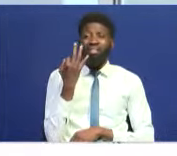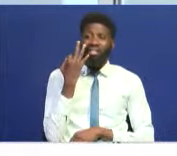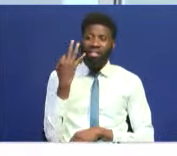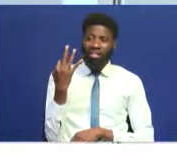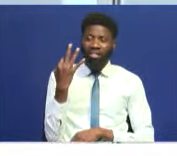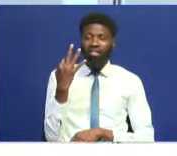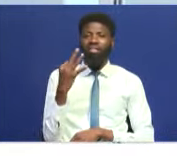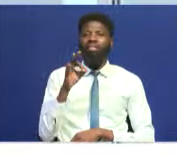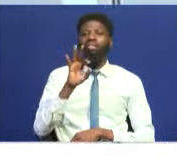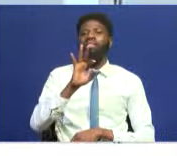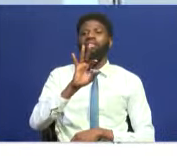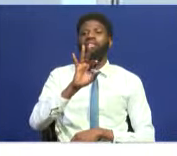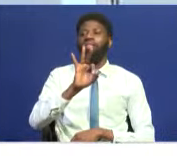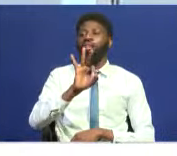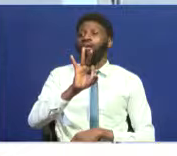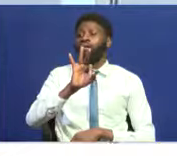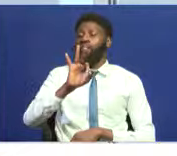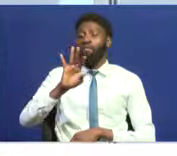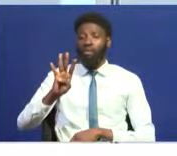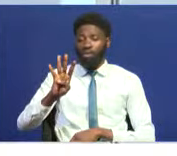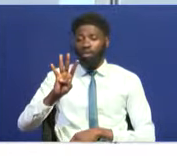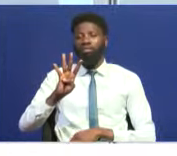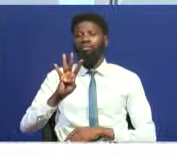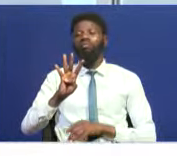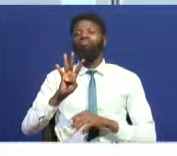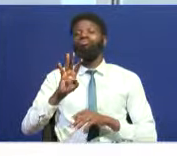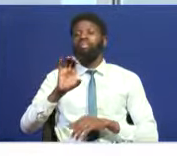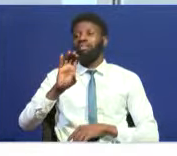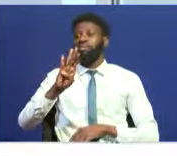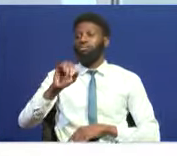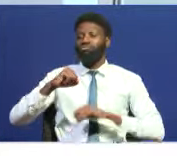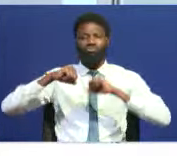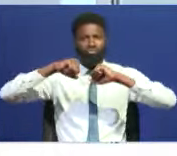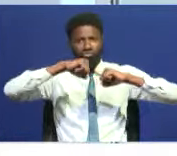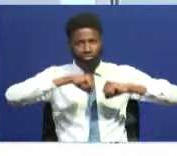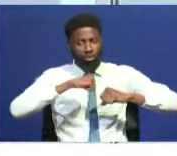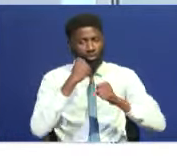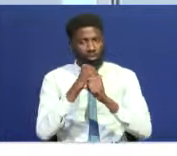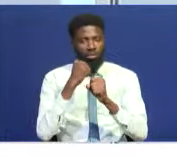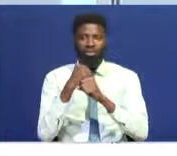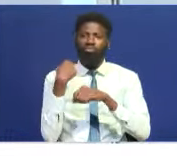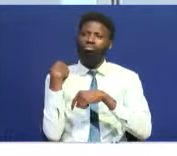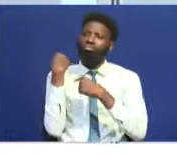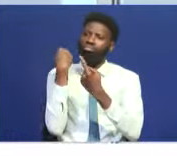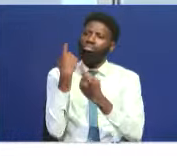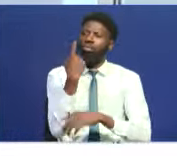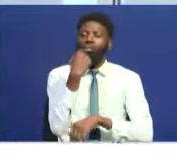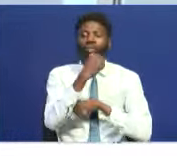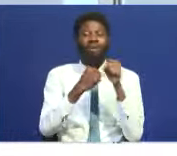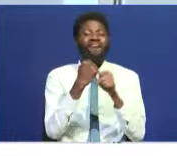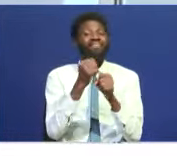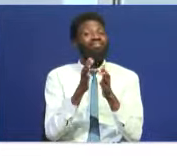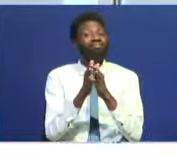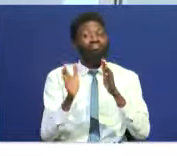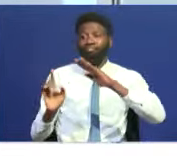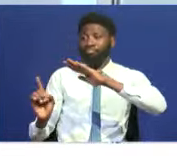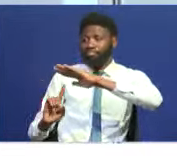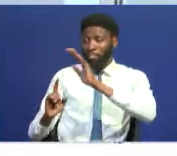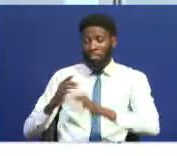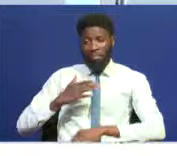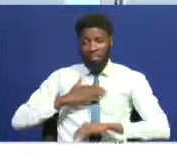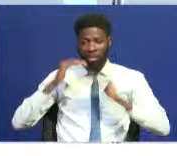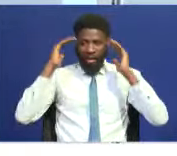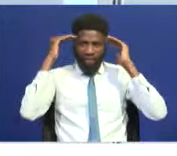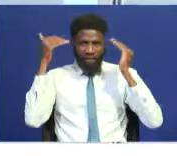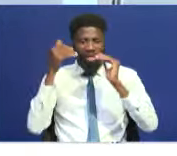334 collective bargaining agreements in the last 1 year. My ministry remains steadfast in